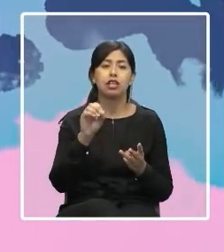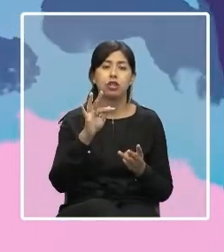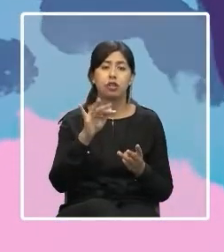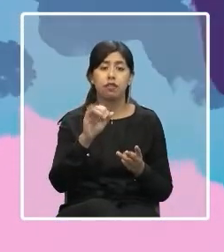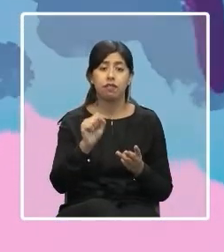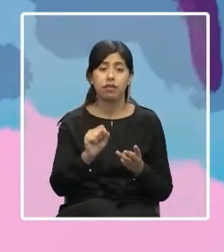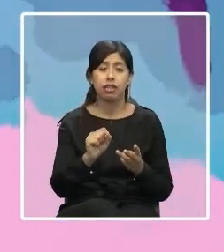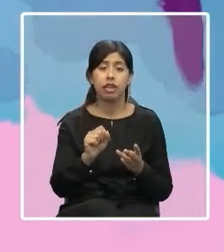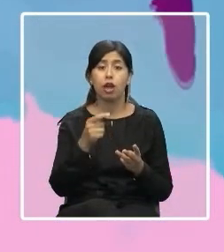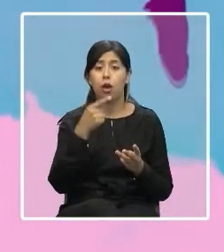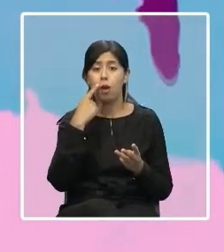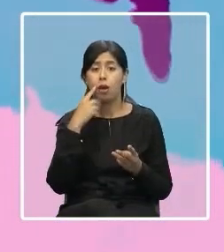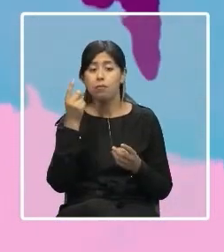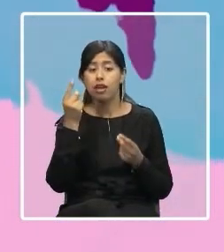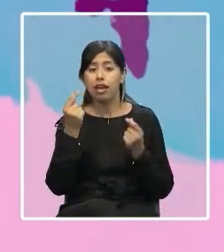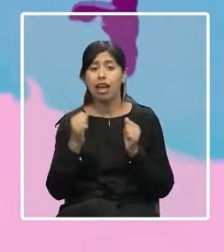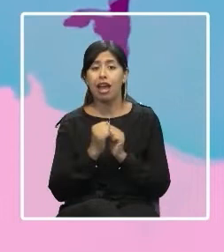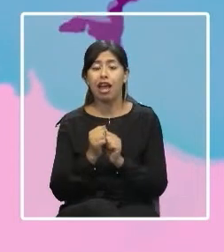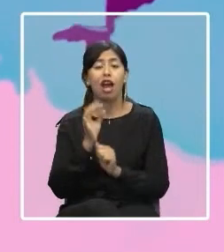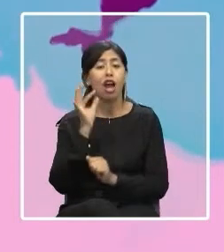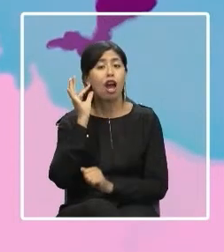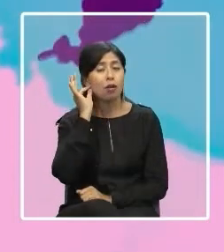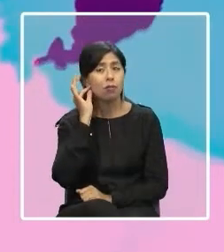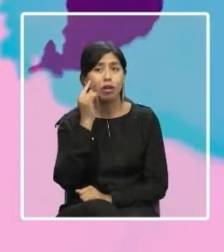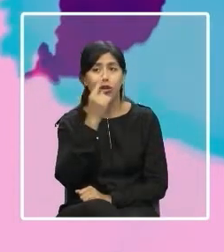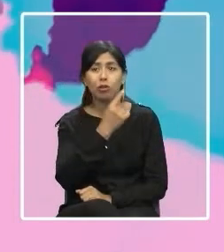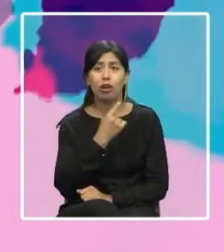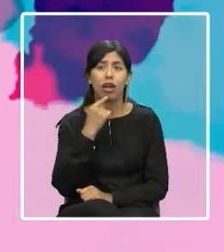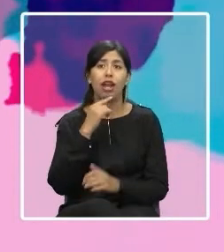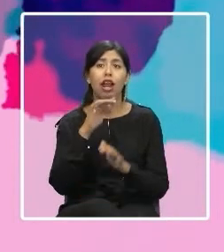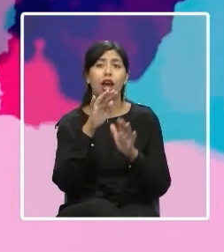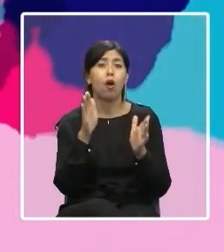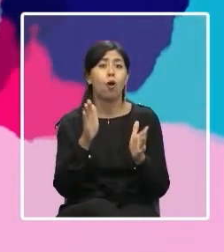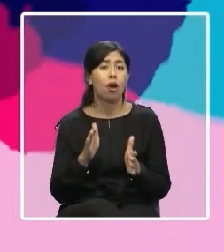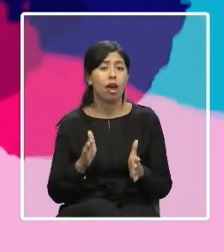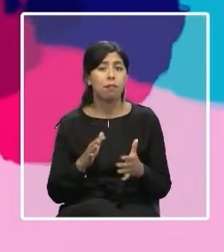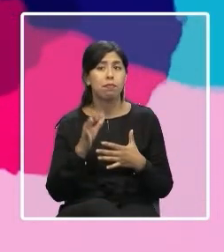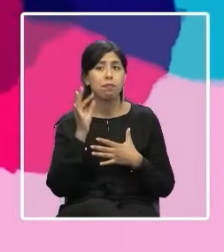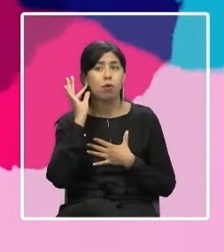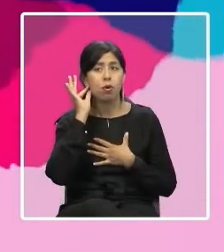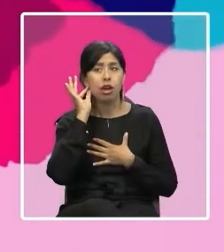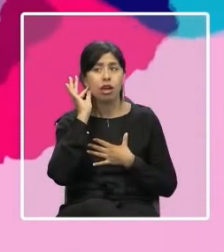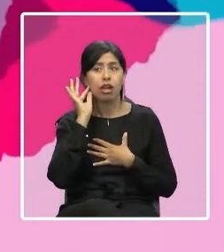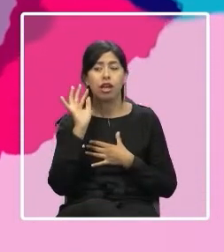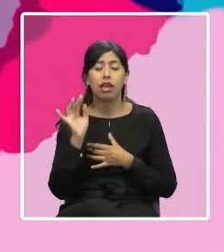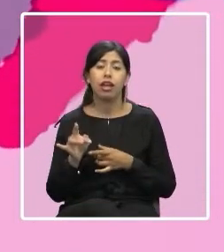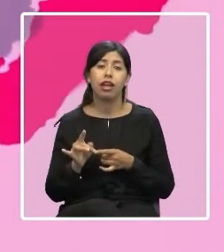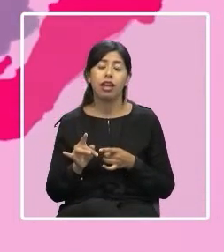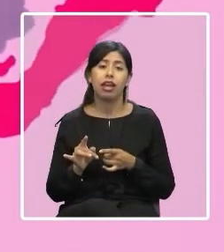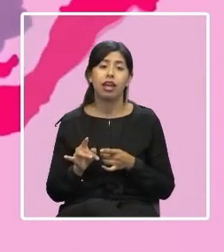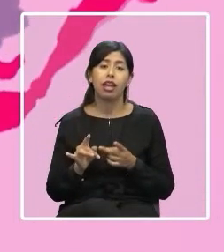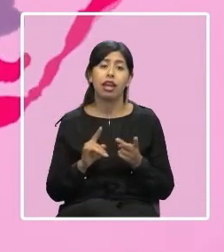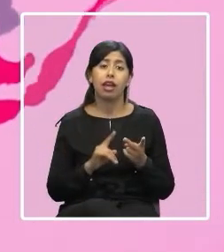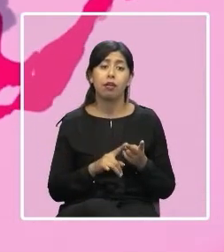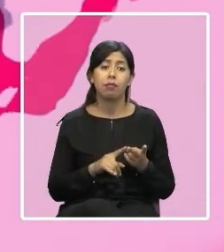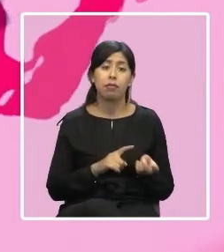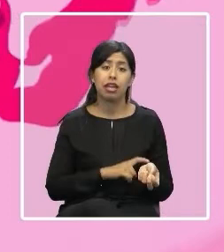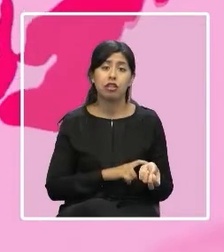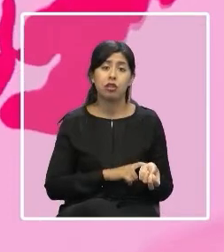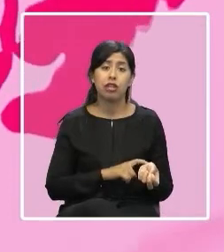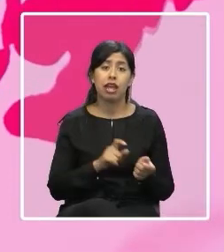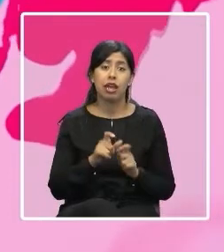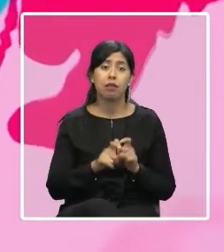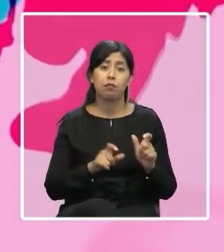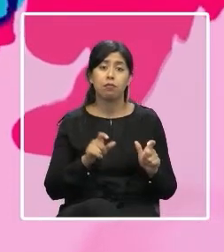Women's characters, robots are assistants, nurses or sexual robots. It's urgent to involve more women